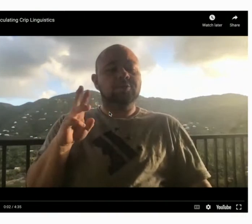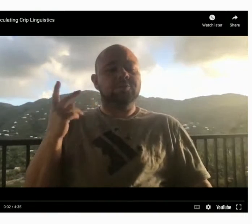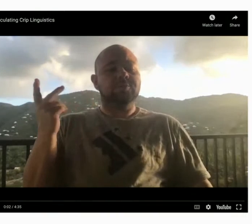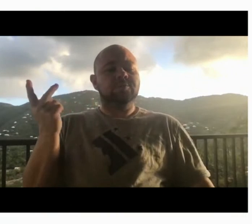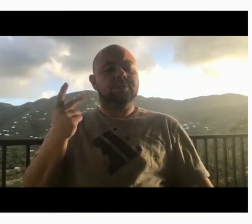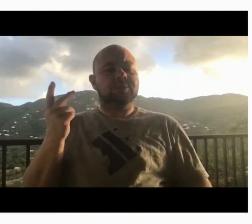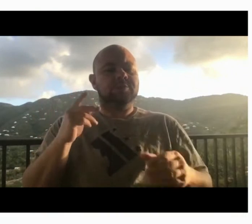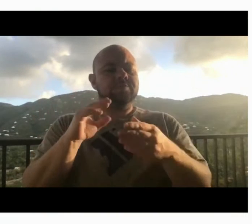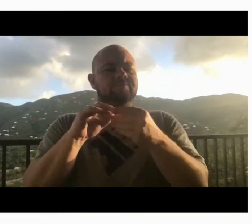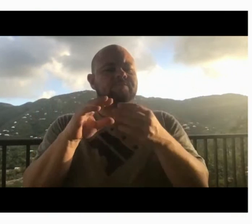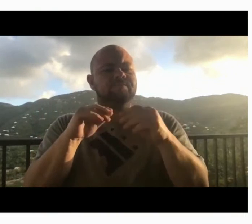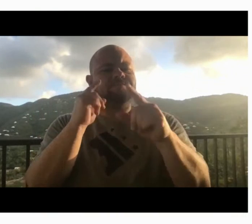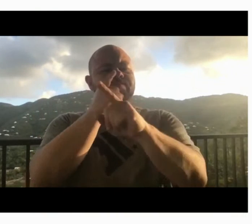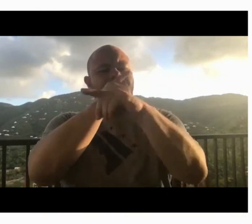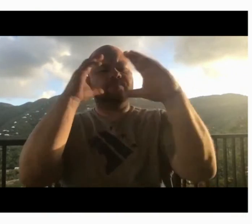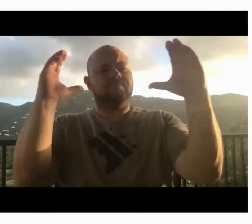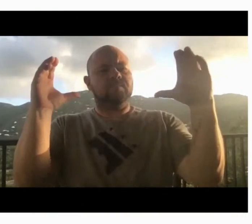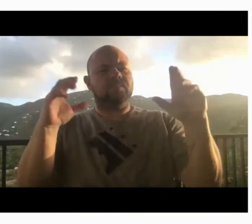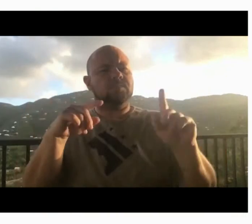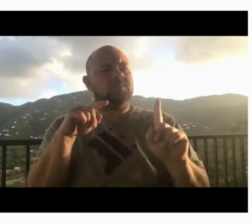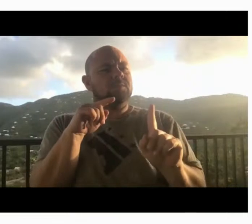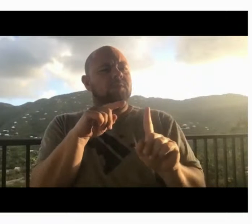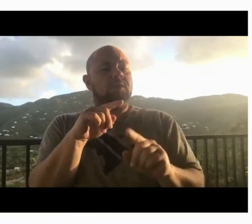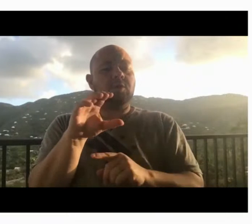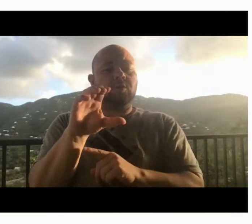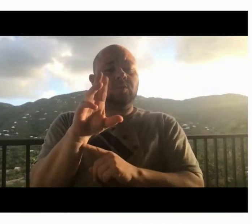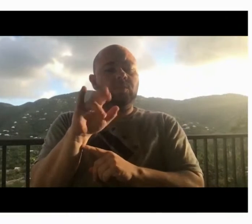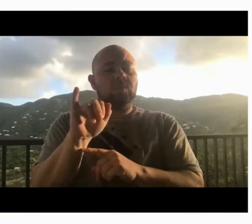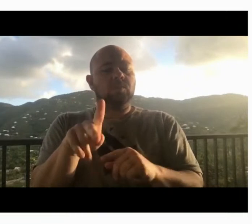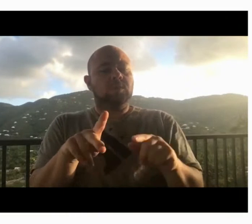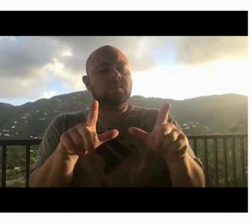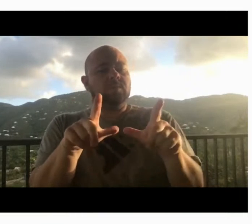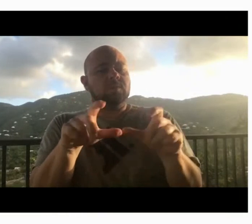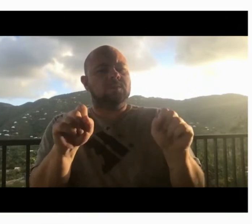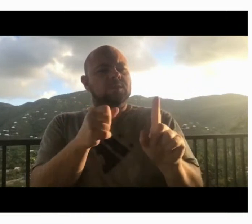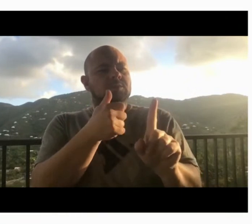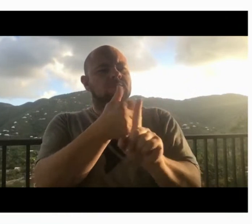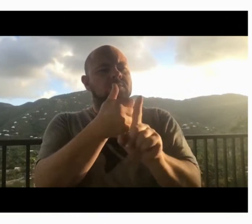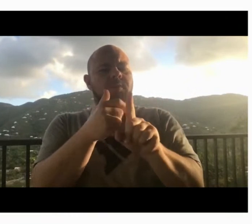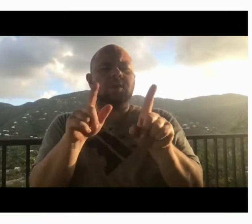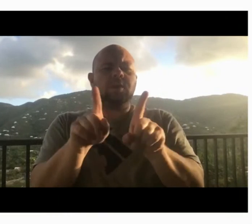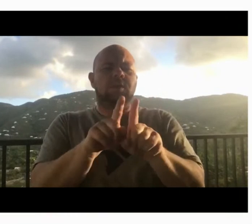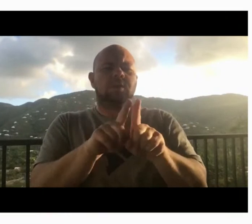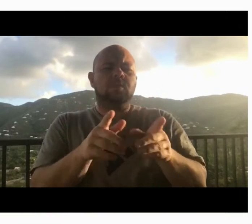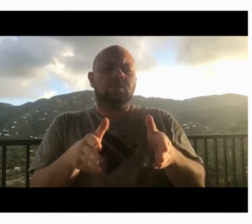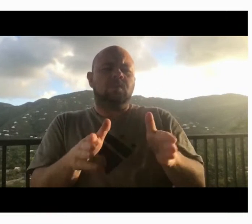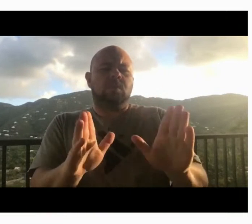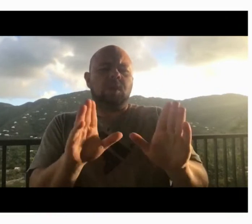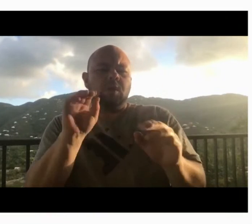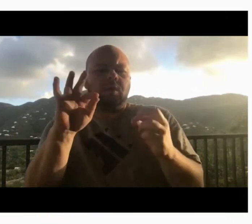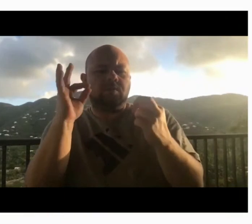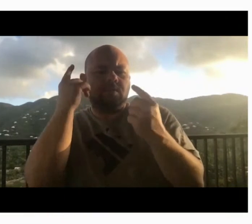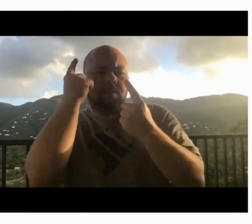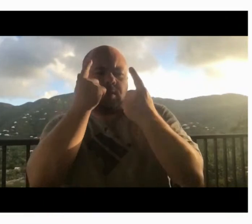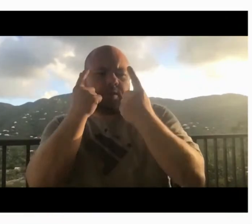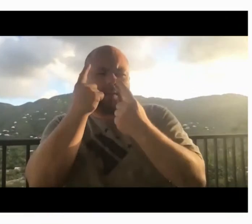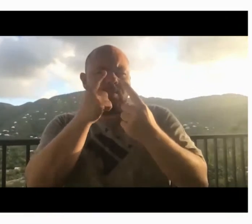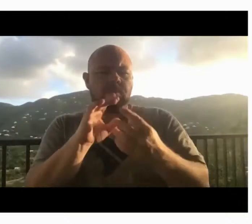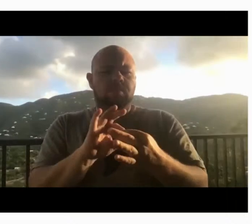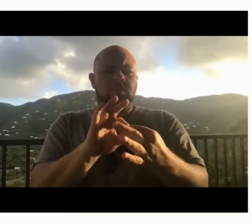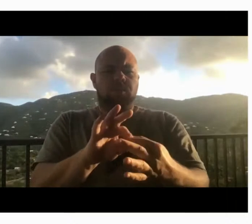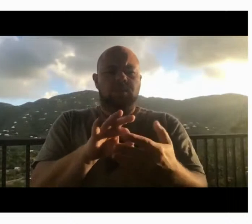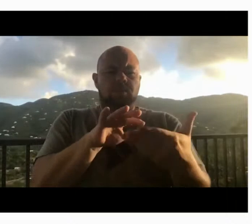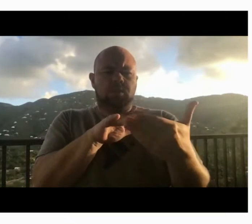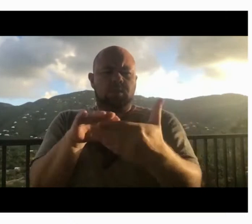Now, Dr. Henner and I both look at cryptlinguistics as a frame of